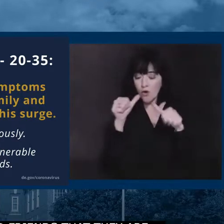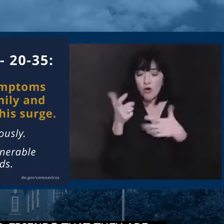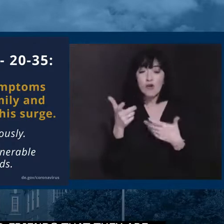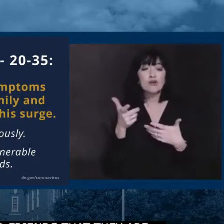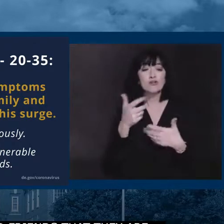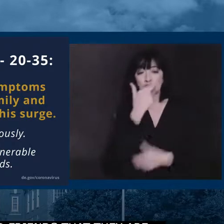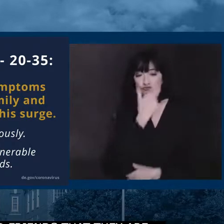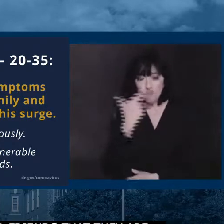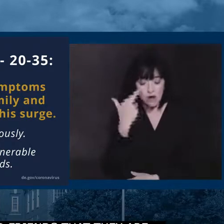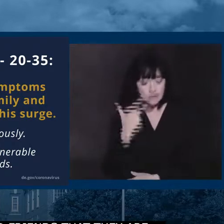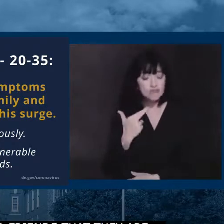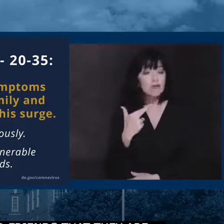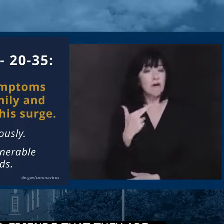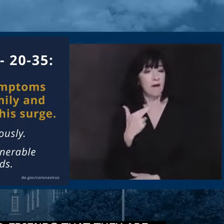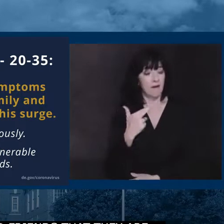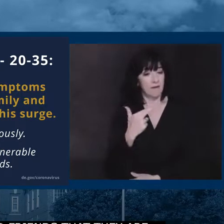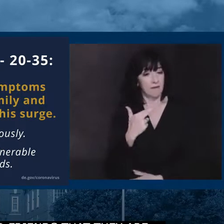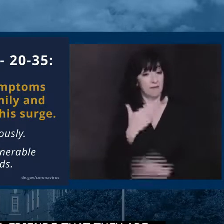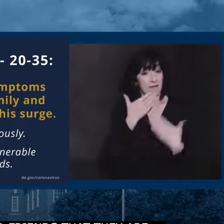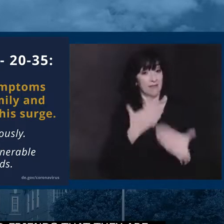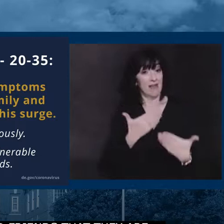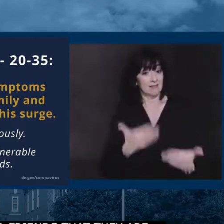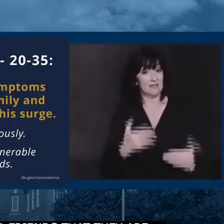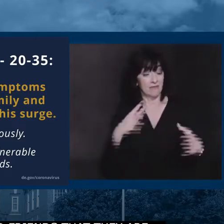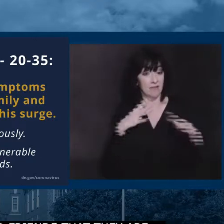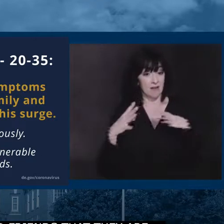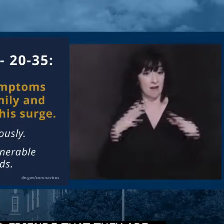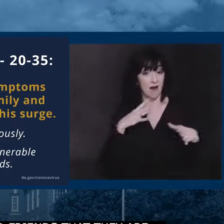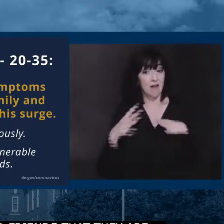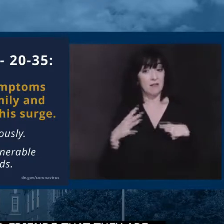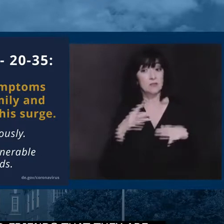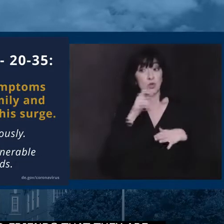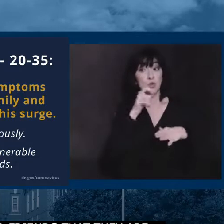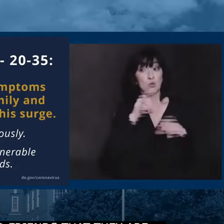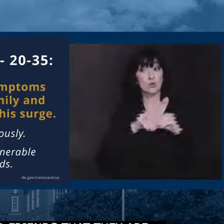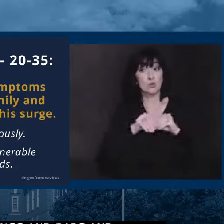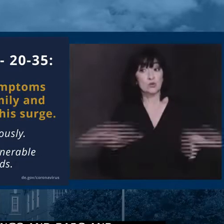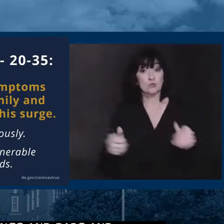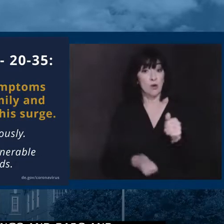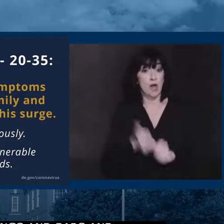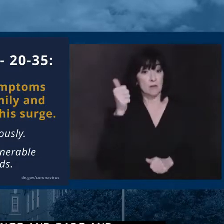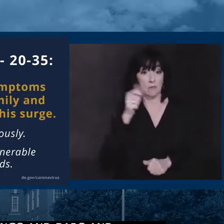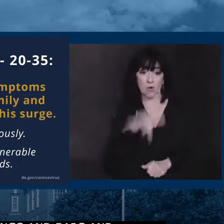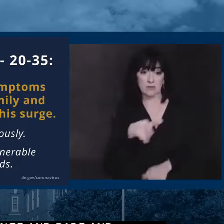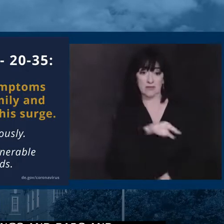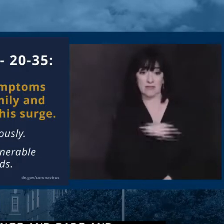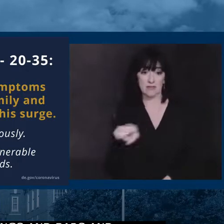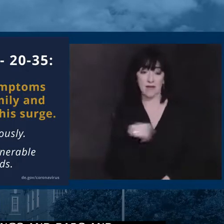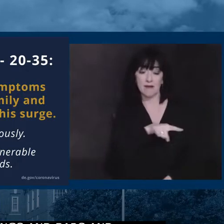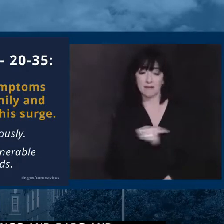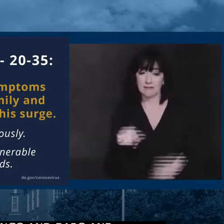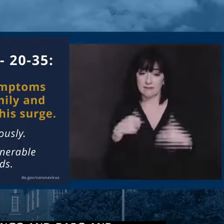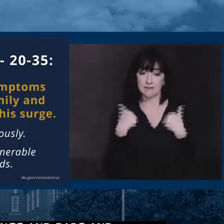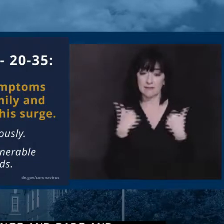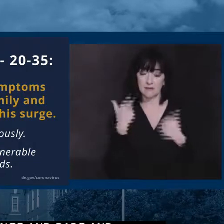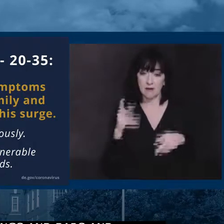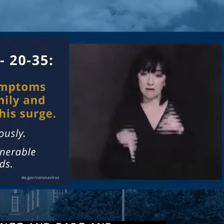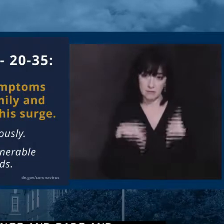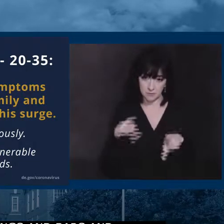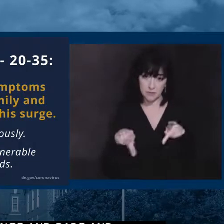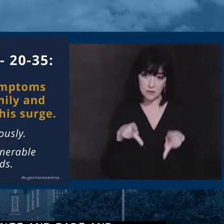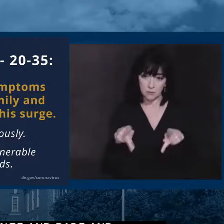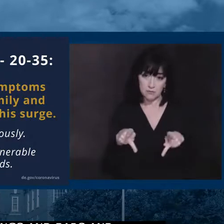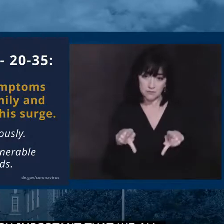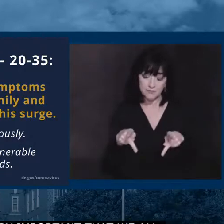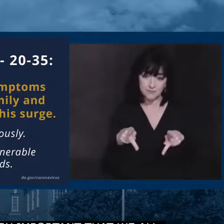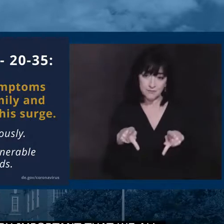very important that we all take this virus seriously, and particularly if you are in a group like our young adults who